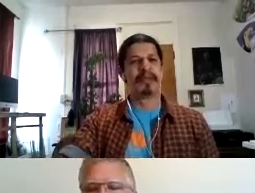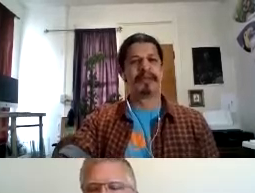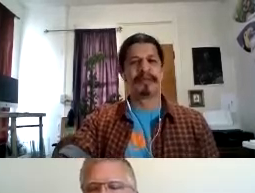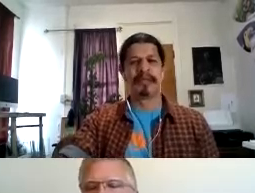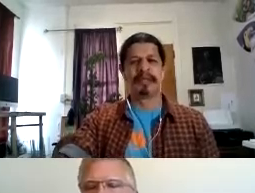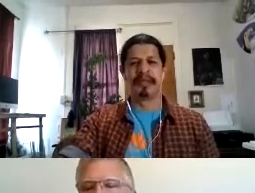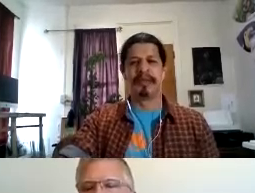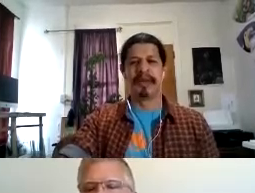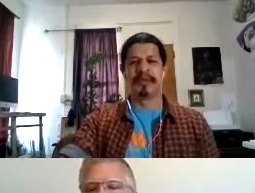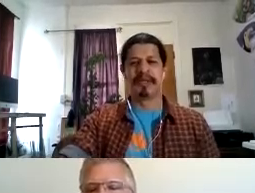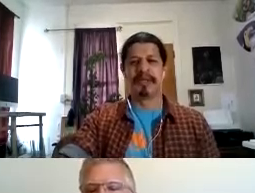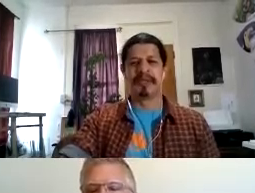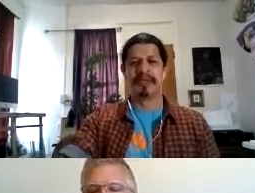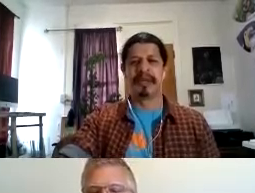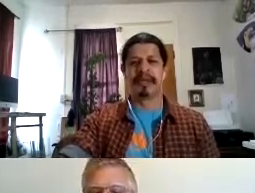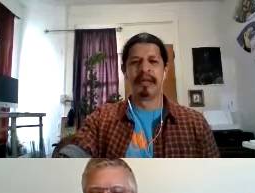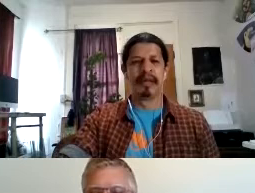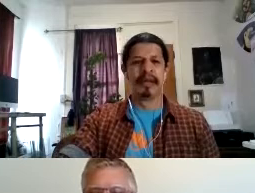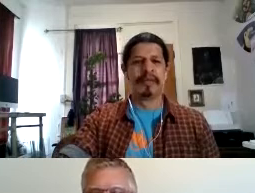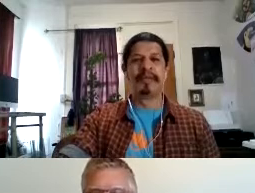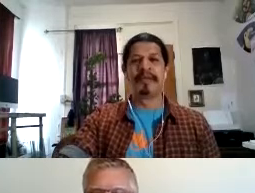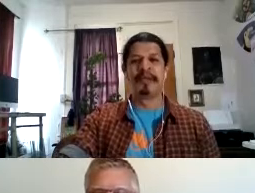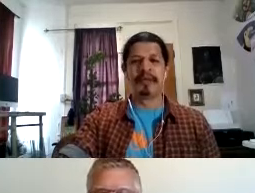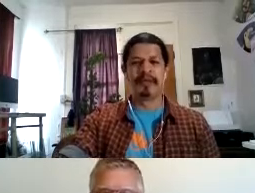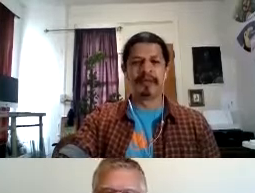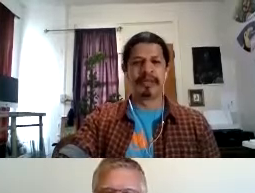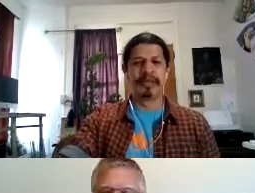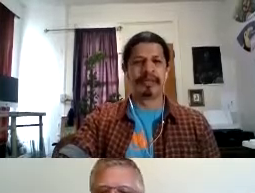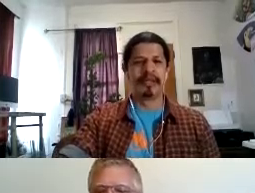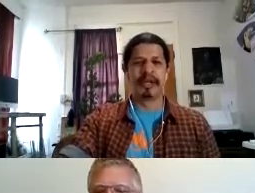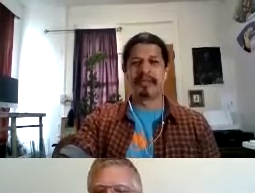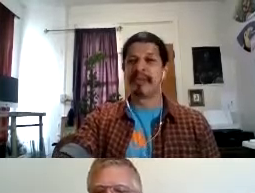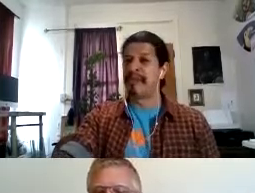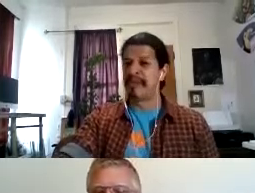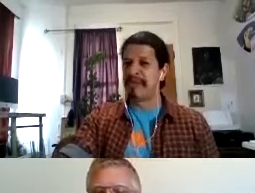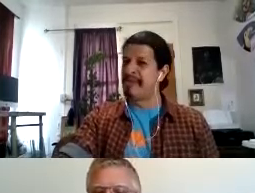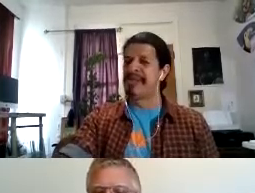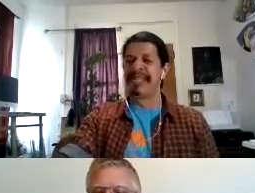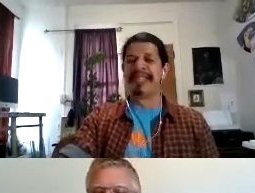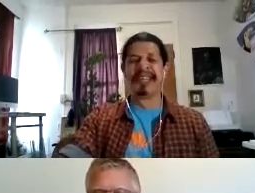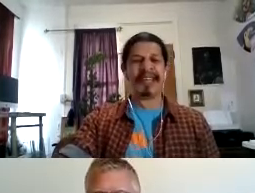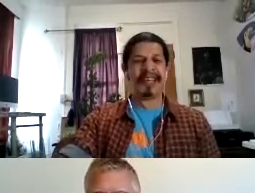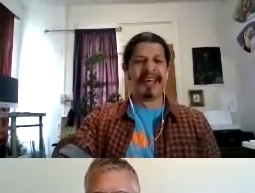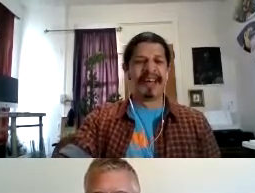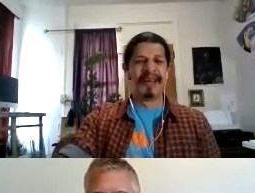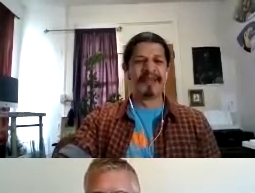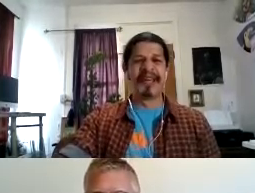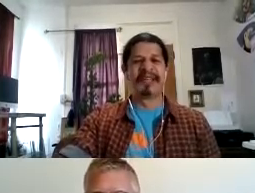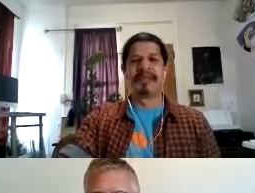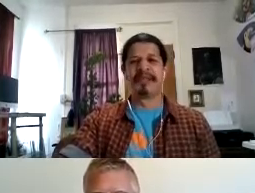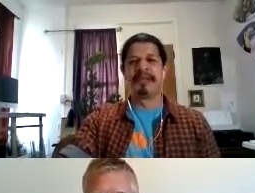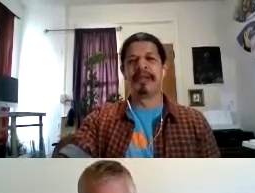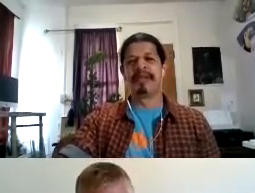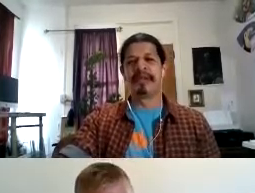it's at the bottom of the screen. And if you have questions about that, feel free to use the chat option if you see it. But